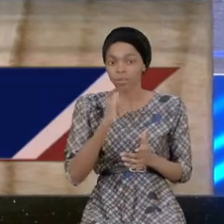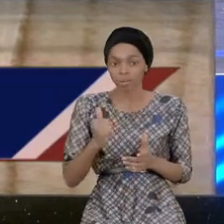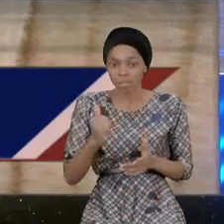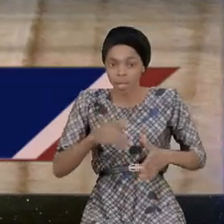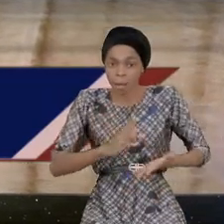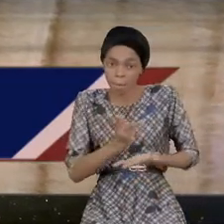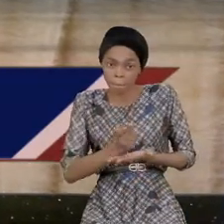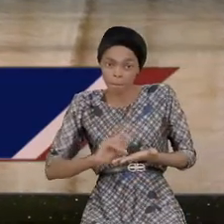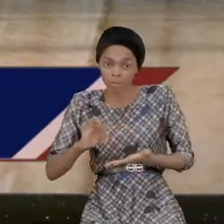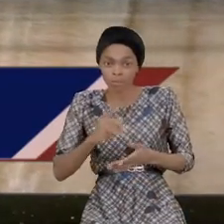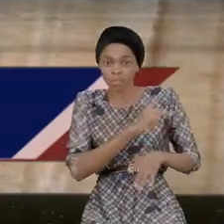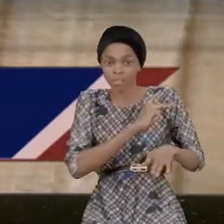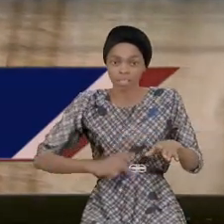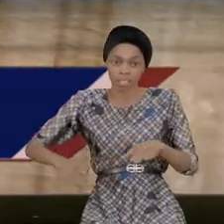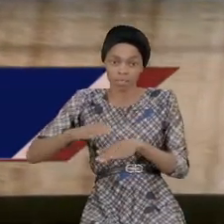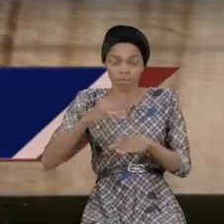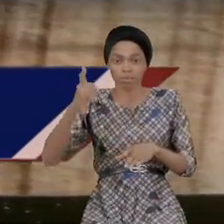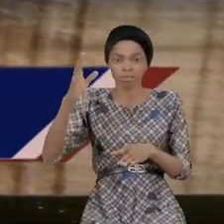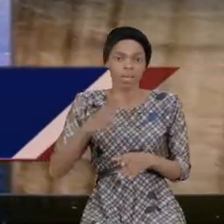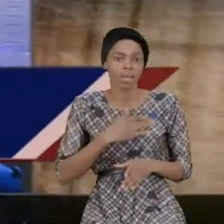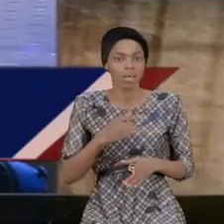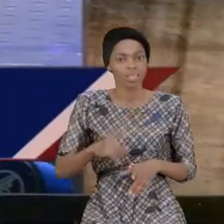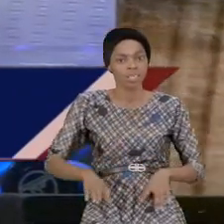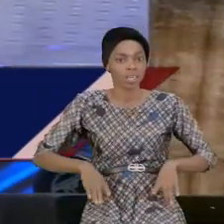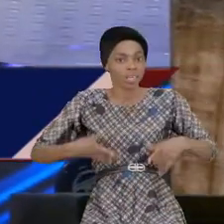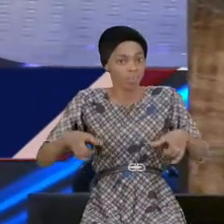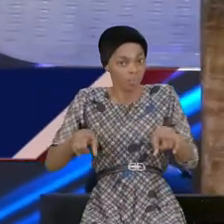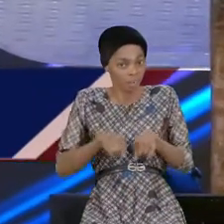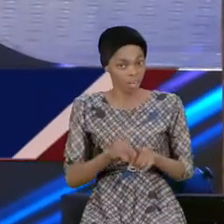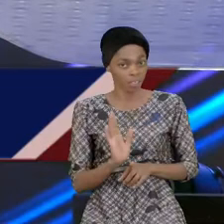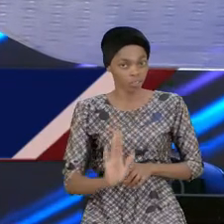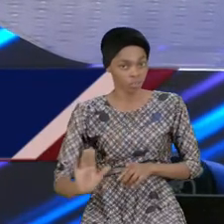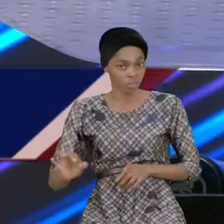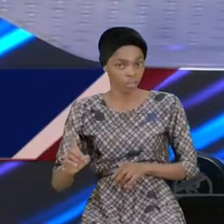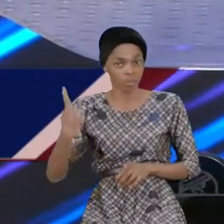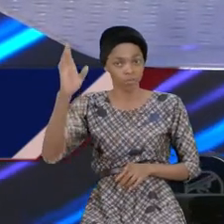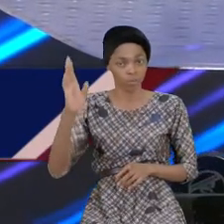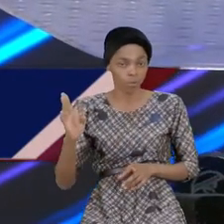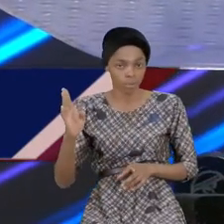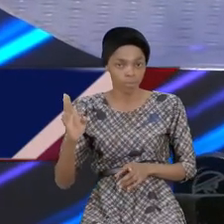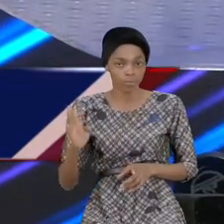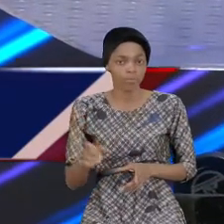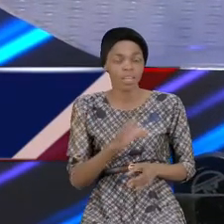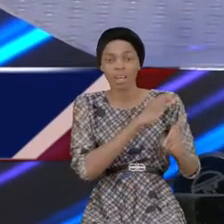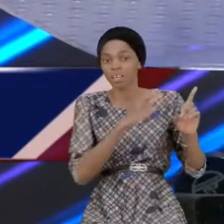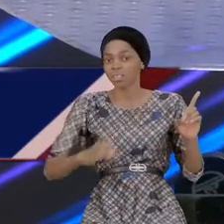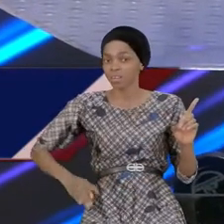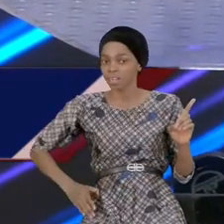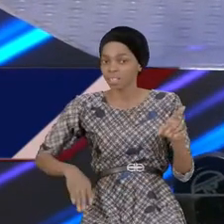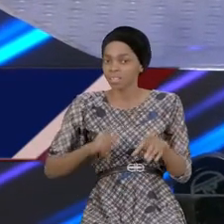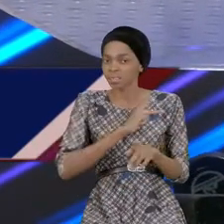they live like children of God, like citizens in that kingdom, Christ's